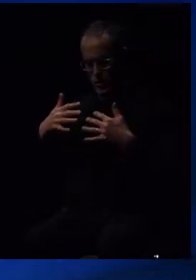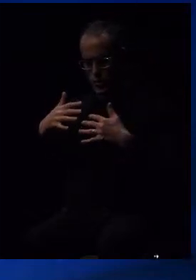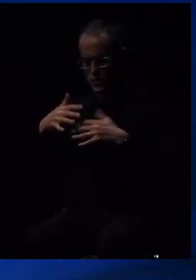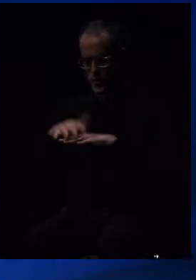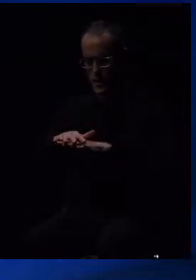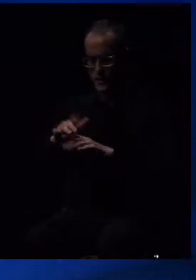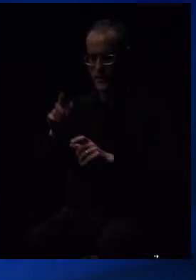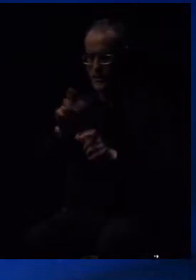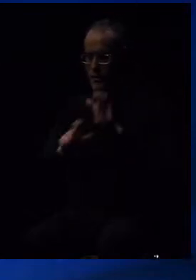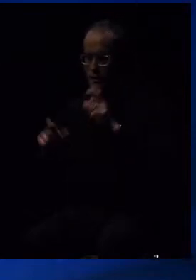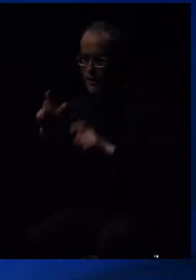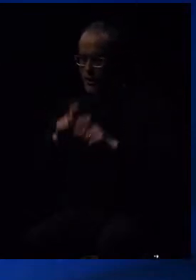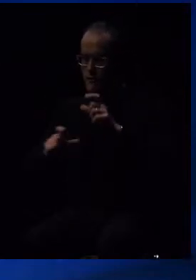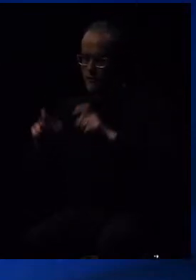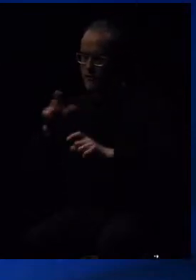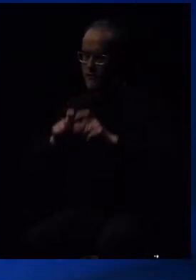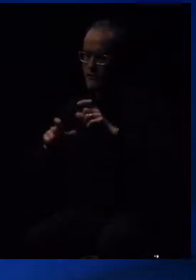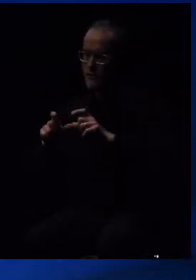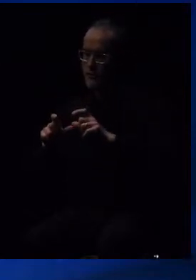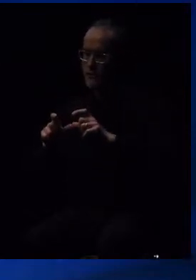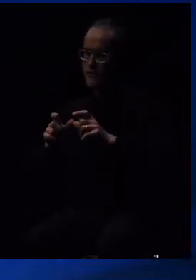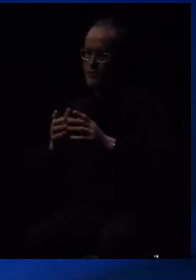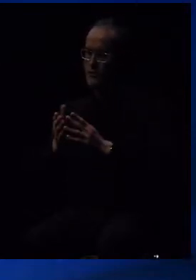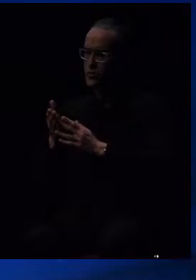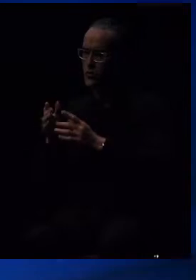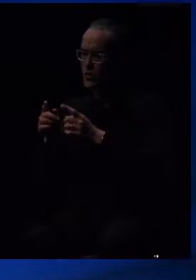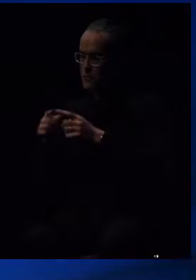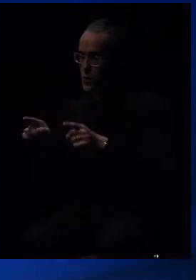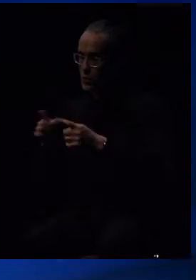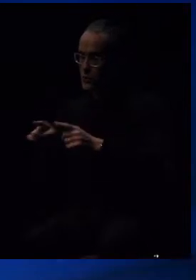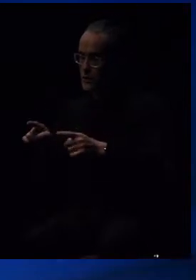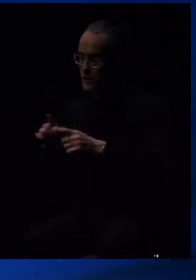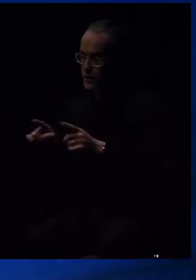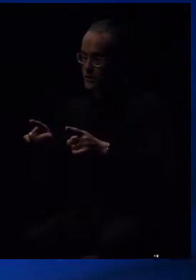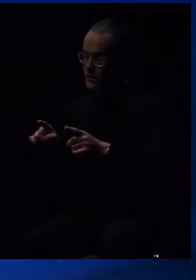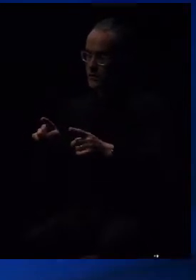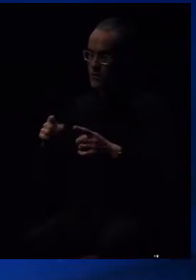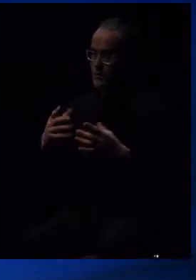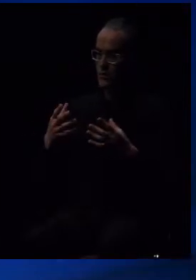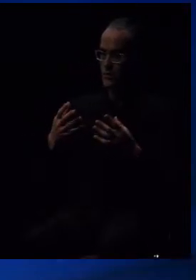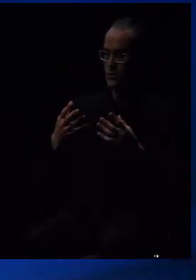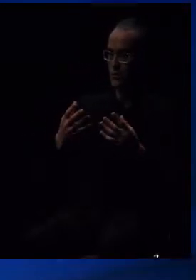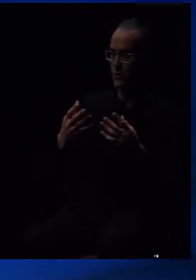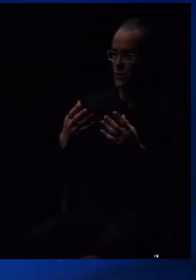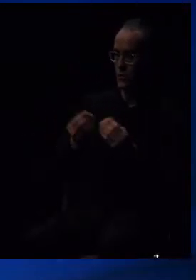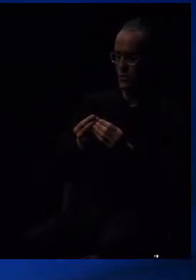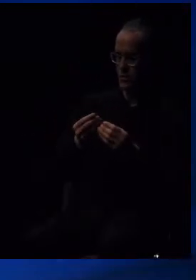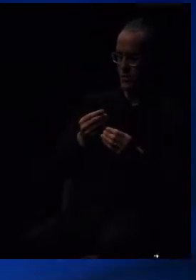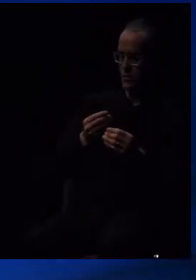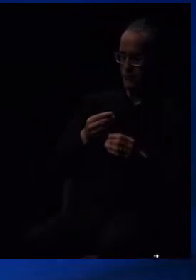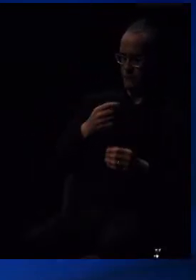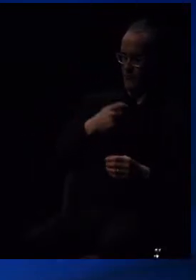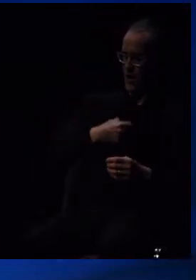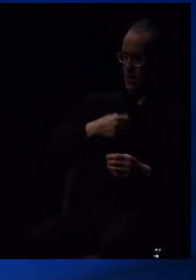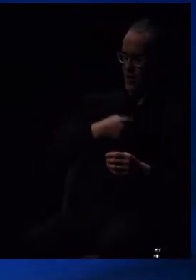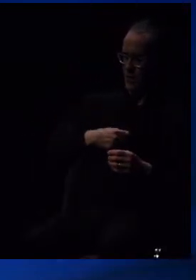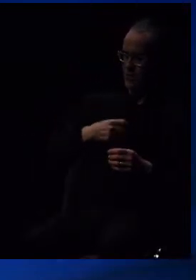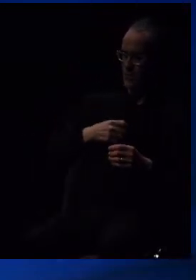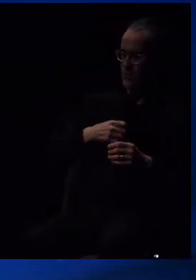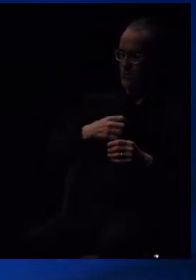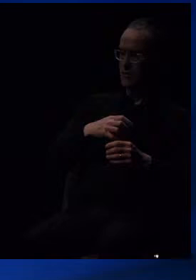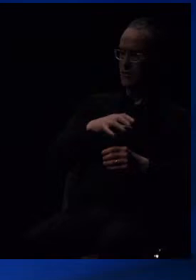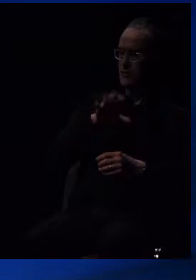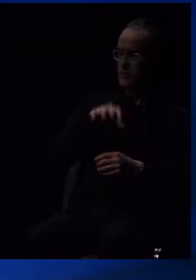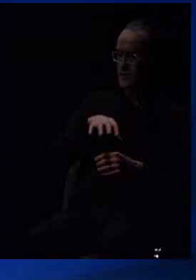colorful aesthetic of a musical with the stark atmosphere of a post-apocalyptic setting?